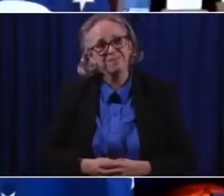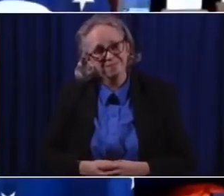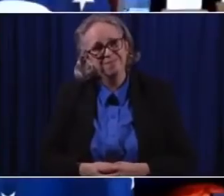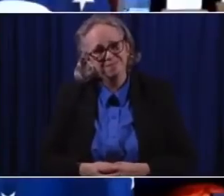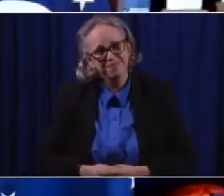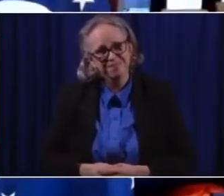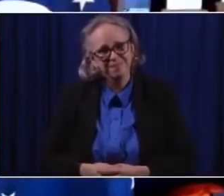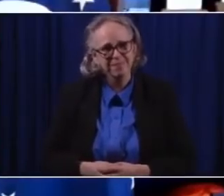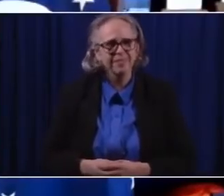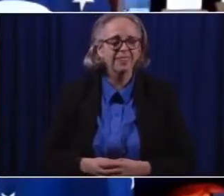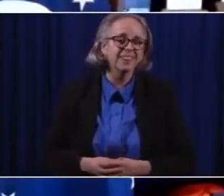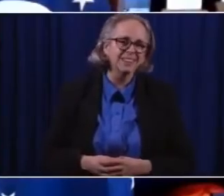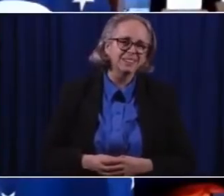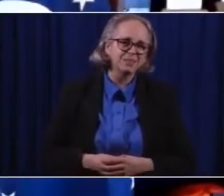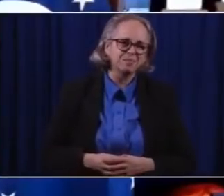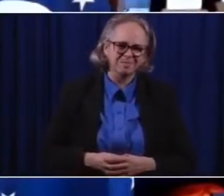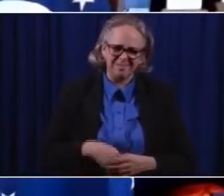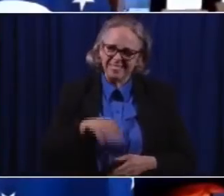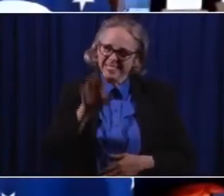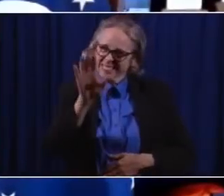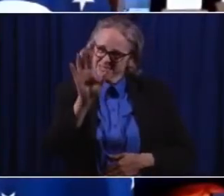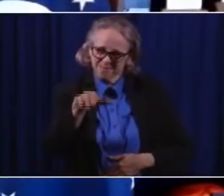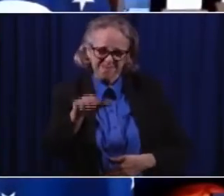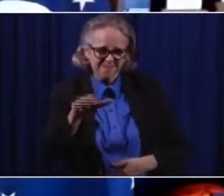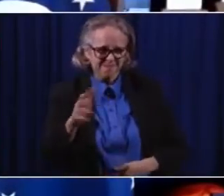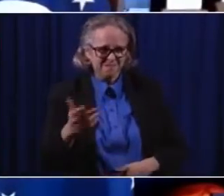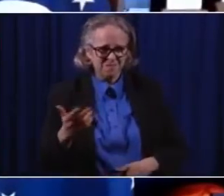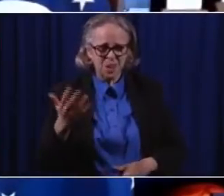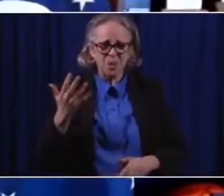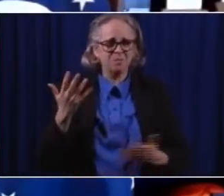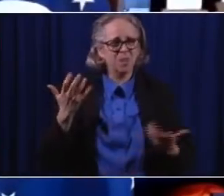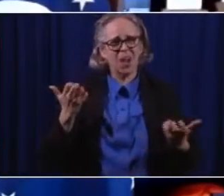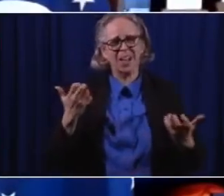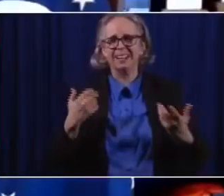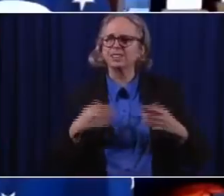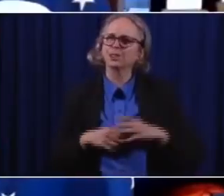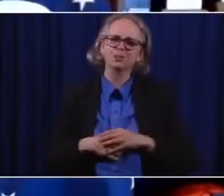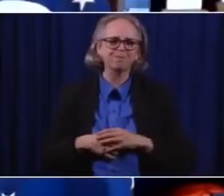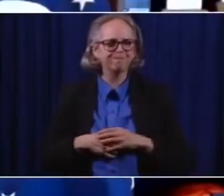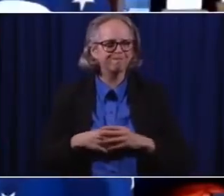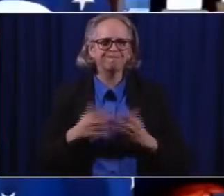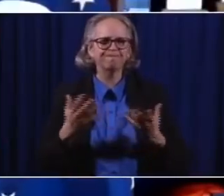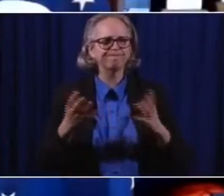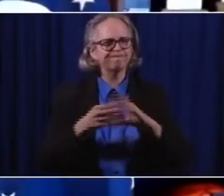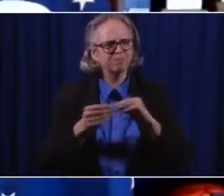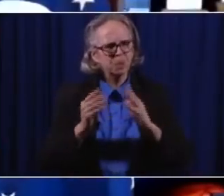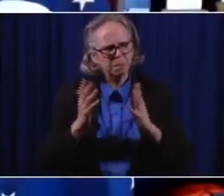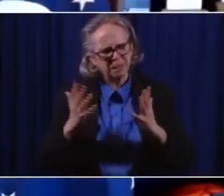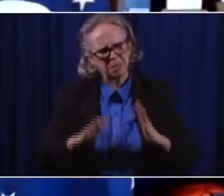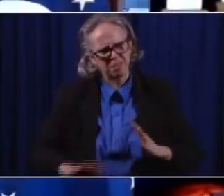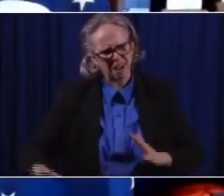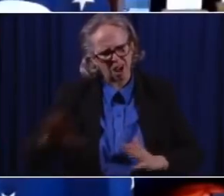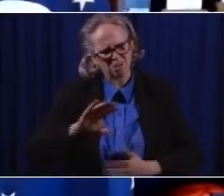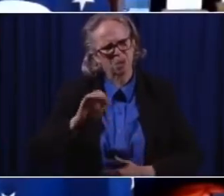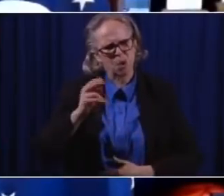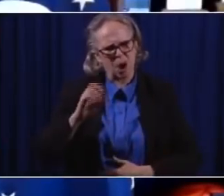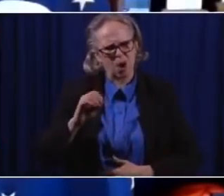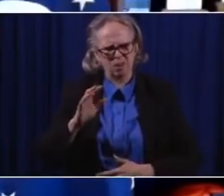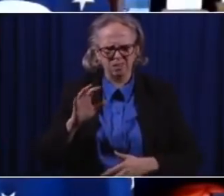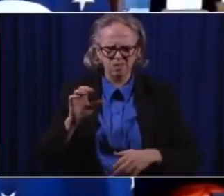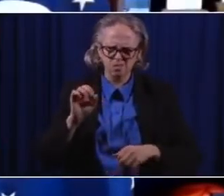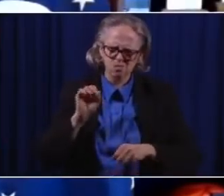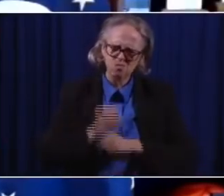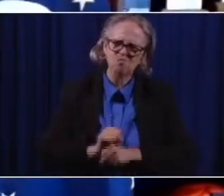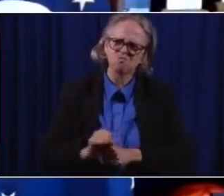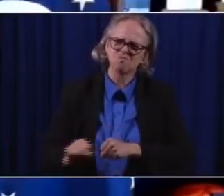across the state who's sacrificing and working hard. As of late, healthcare workers, we know how challenging your jobs are,